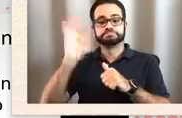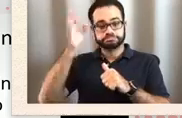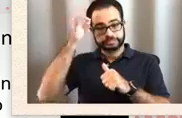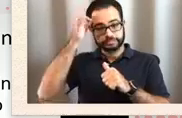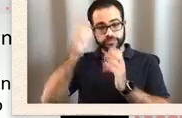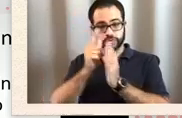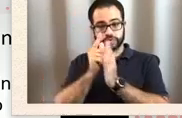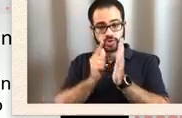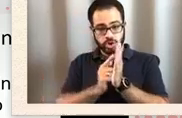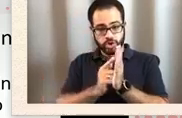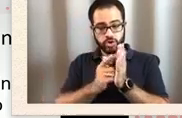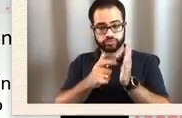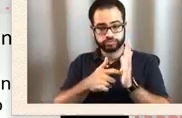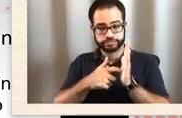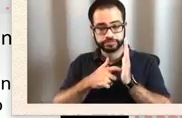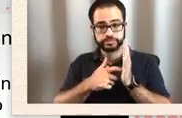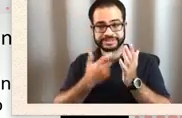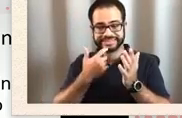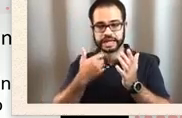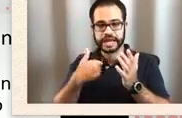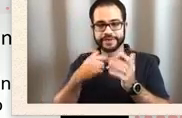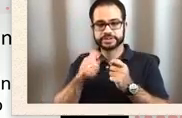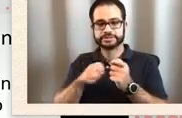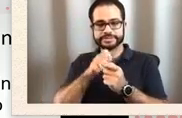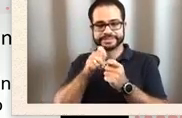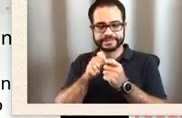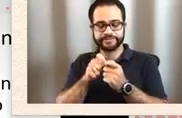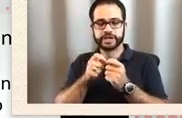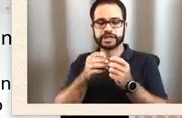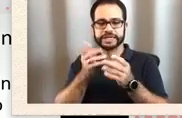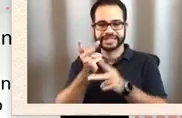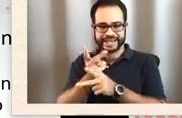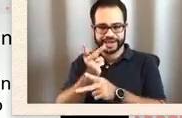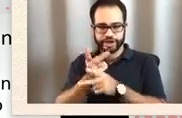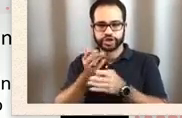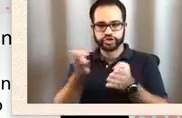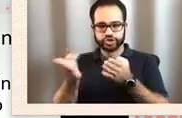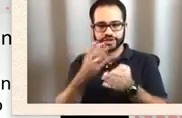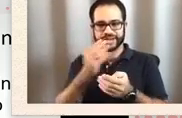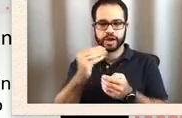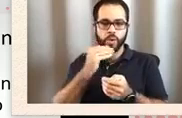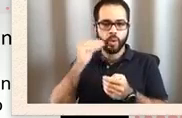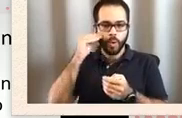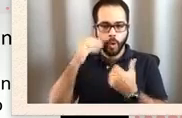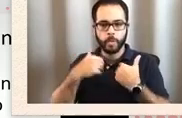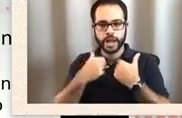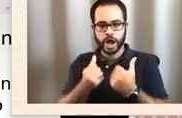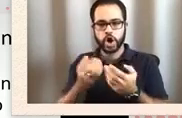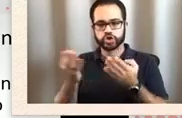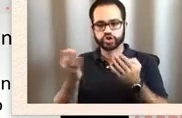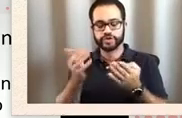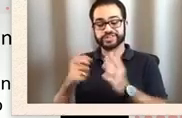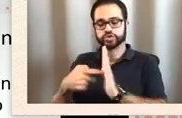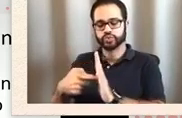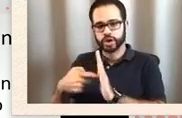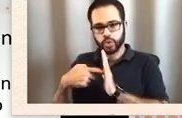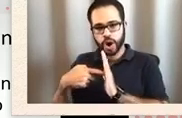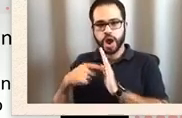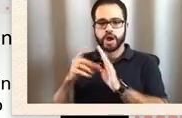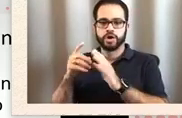are certain personal care services and home health services that require the provider to